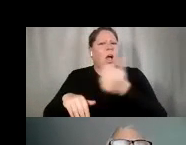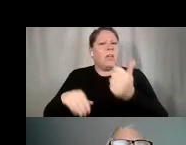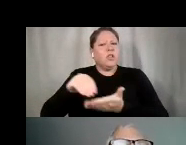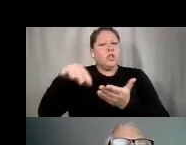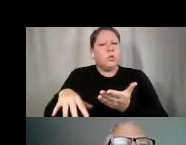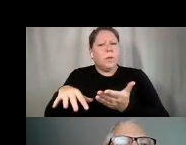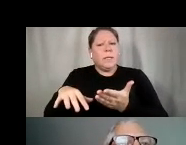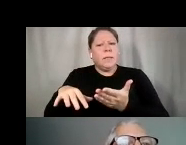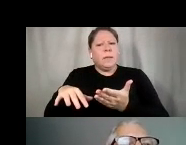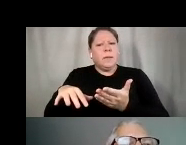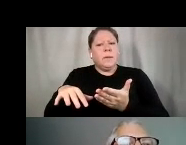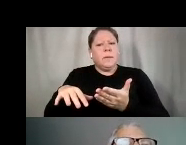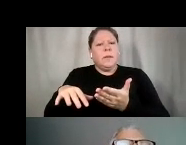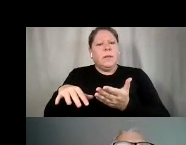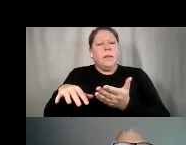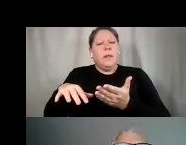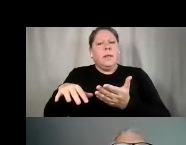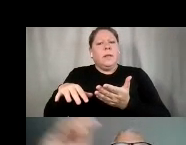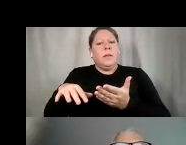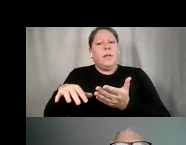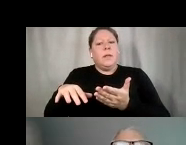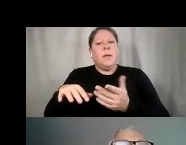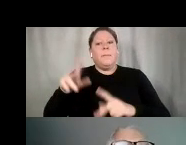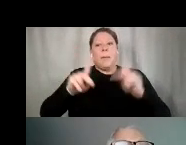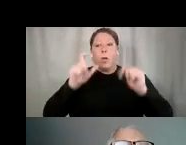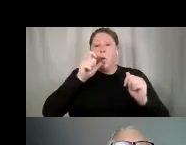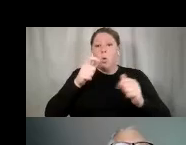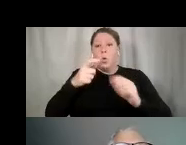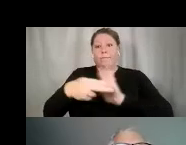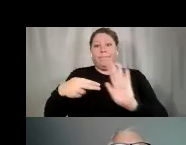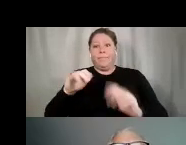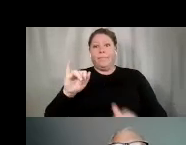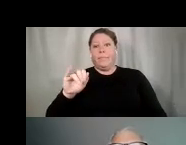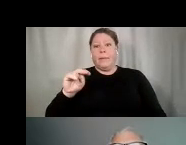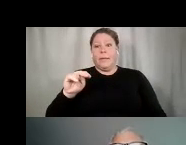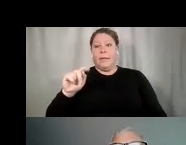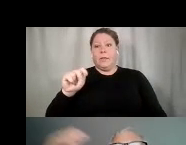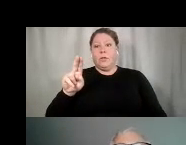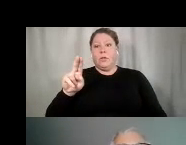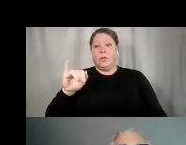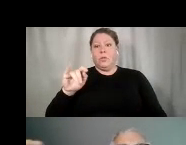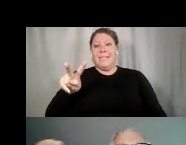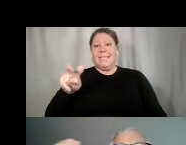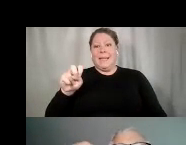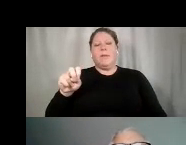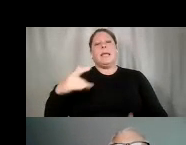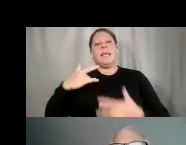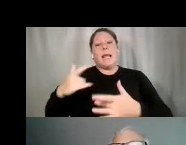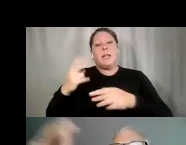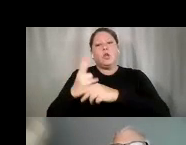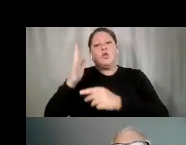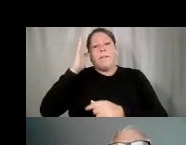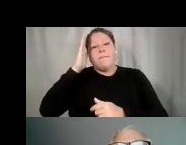The intuitives think ahead, their future thinking, then they tend to think of all the possibilities